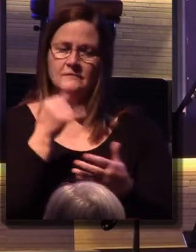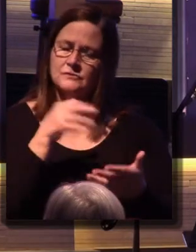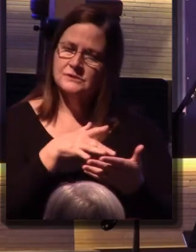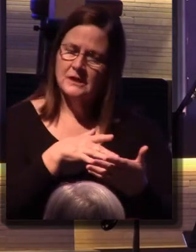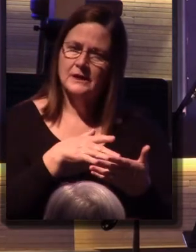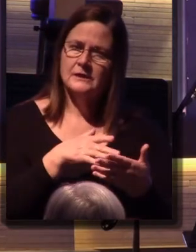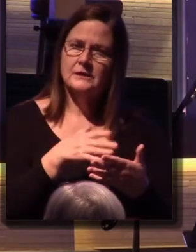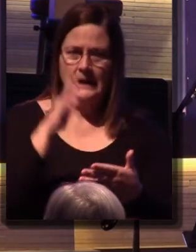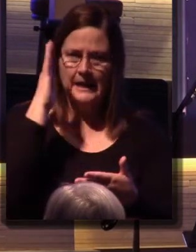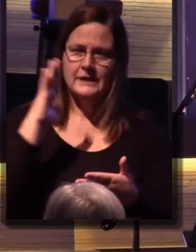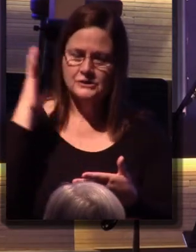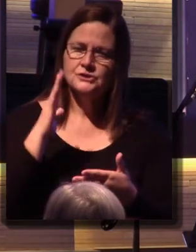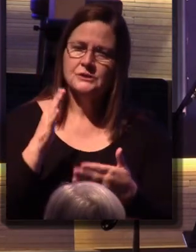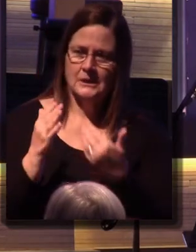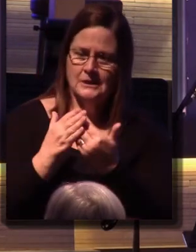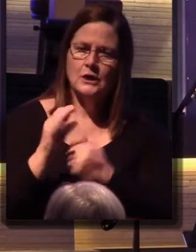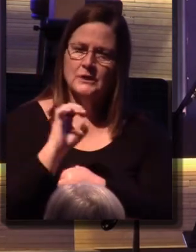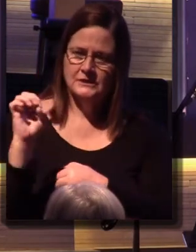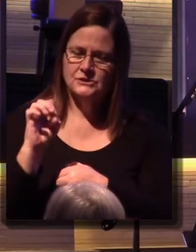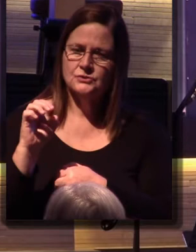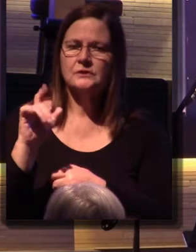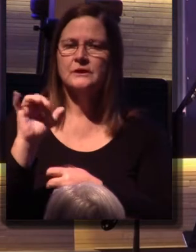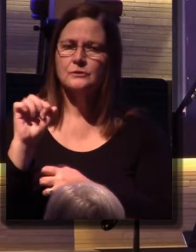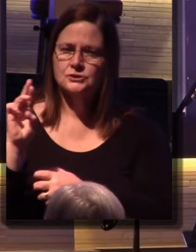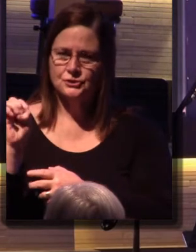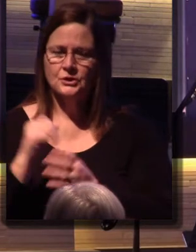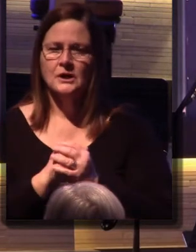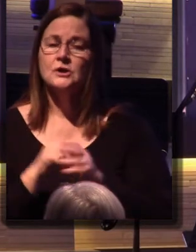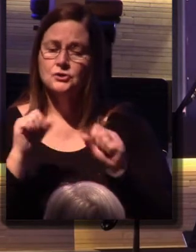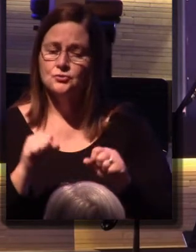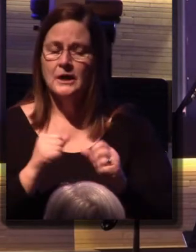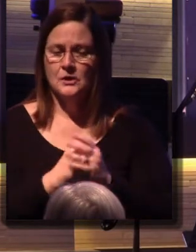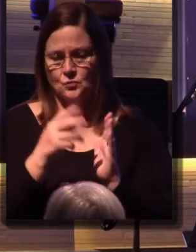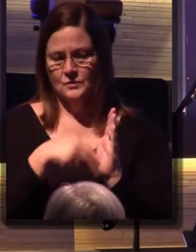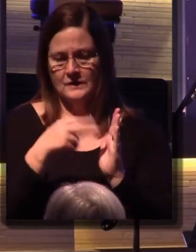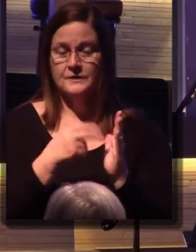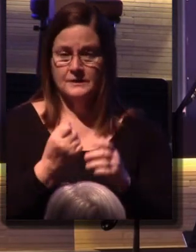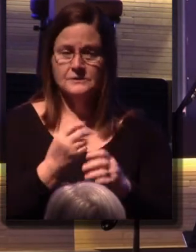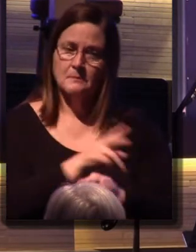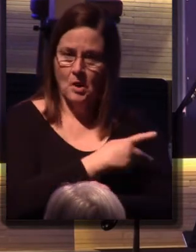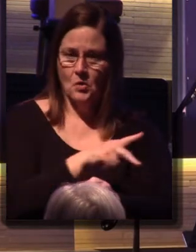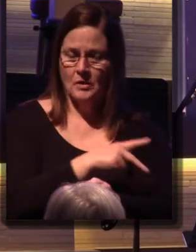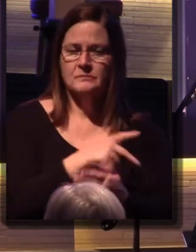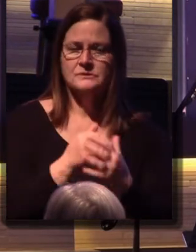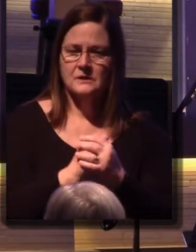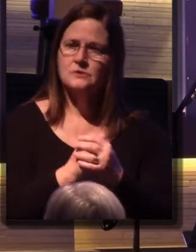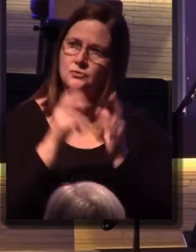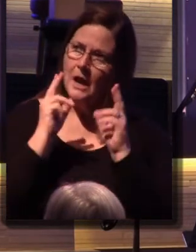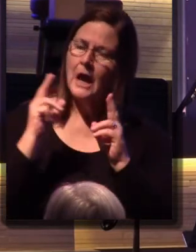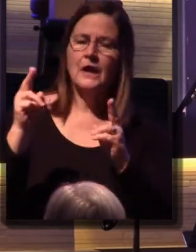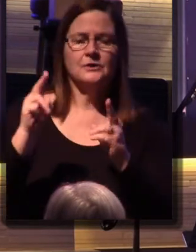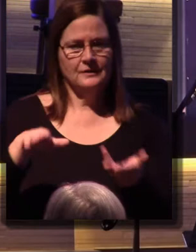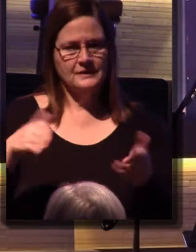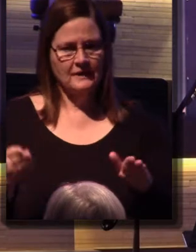study ancient Near Eastern literature, you can read these lament poems that were written in honor